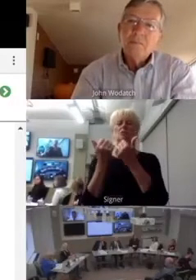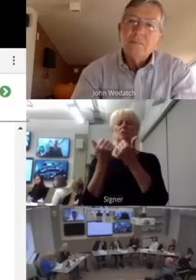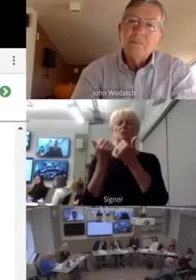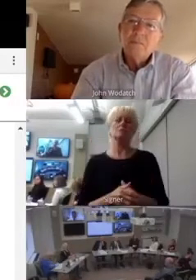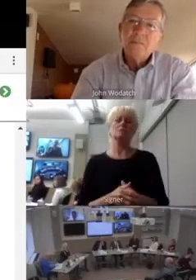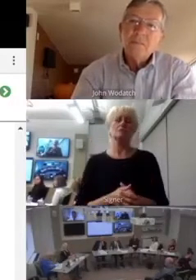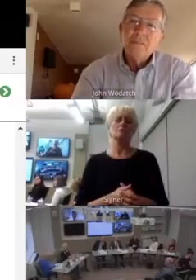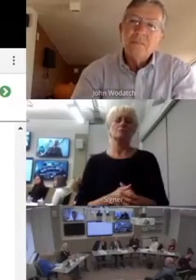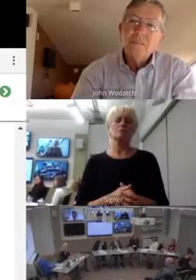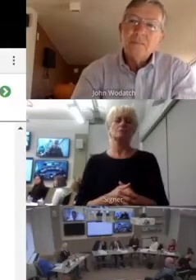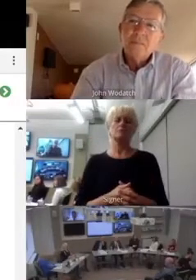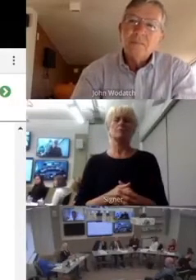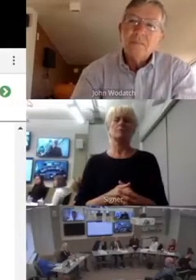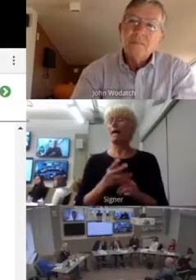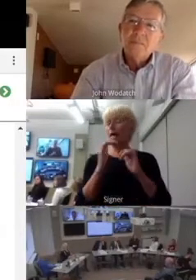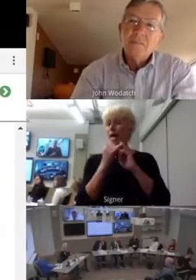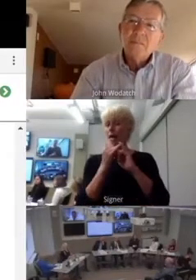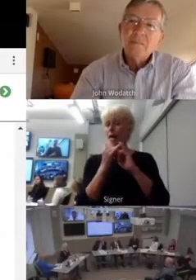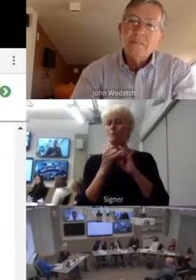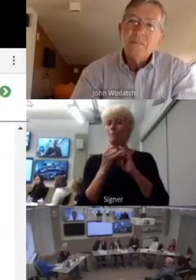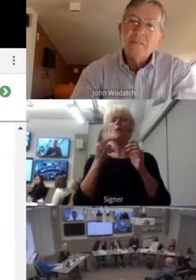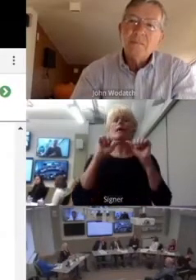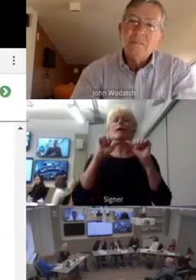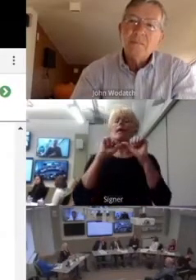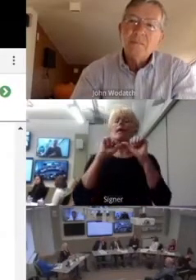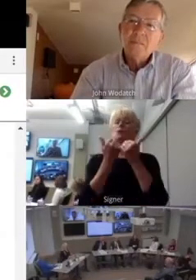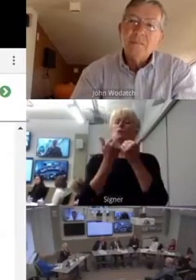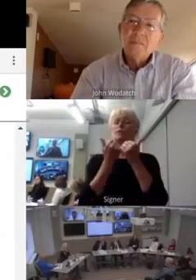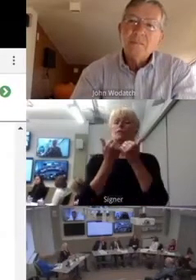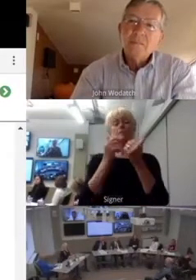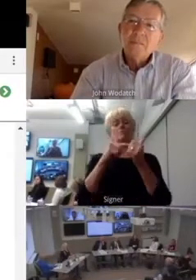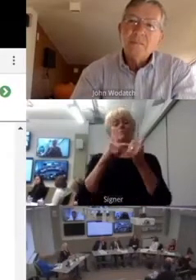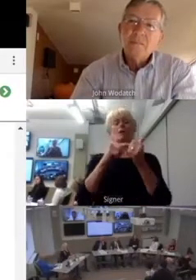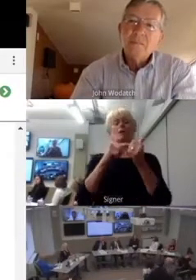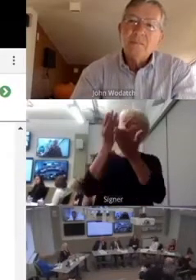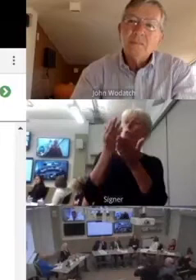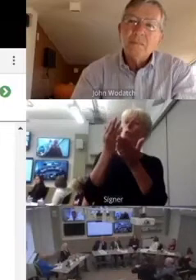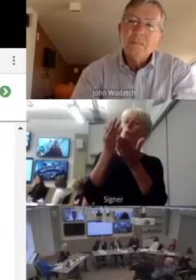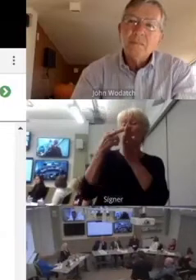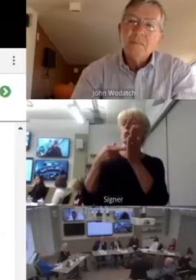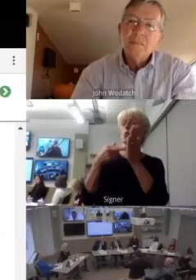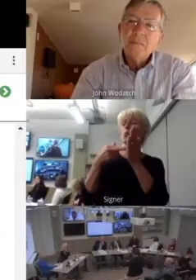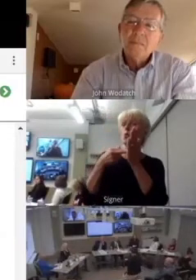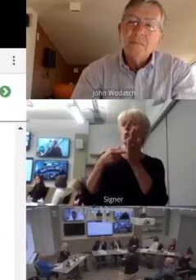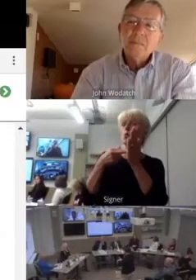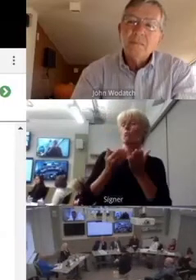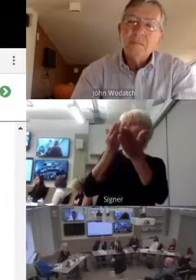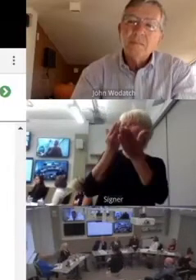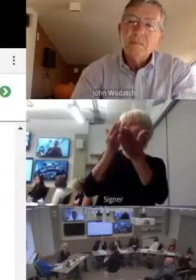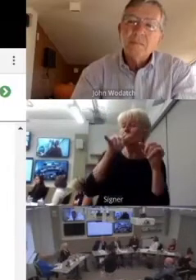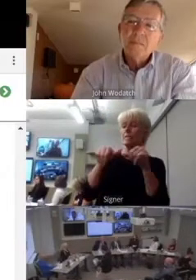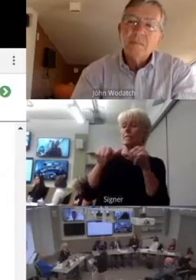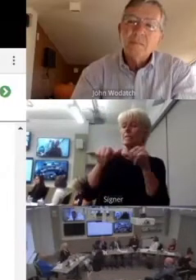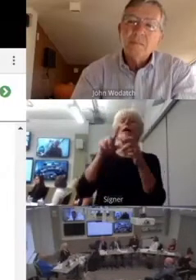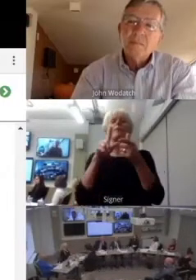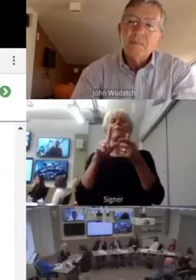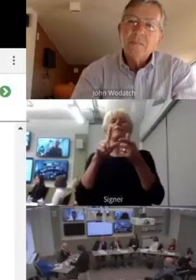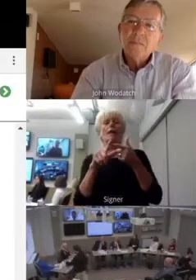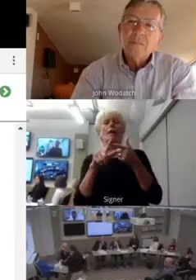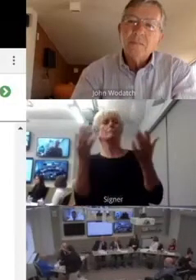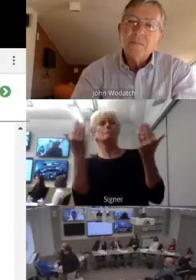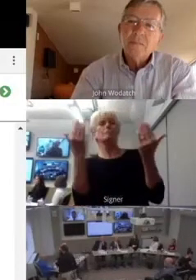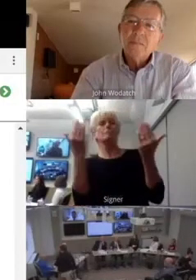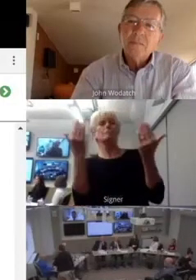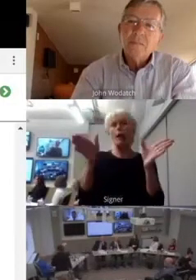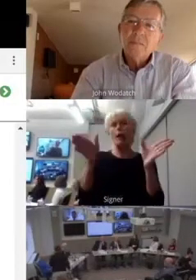agencies first propose a rule or standard and invite the public to comment through a notice of proposed rulemaking. In